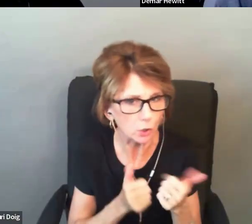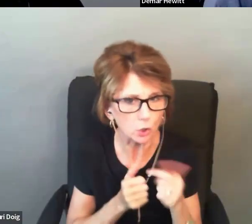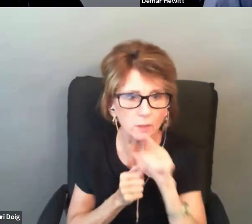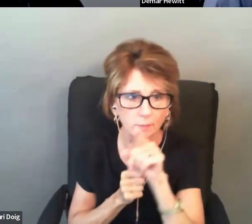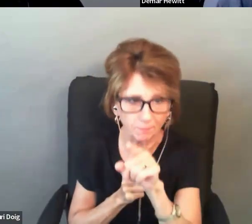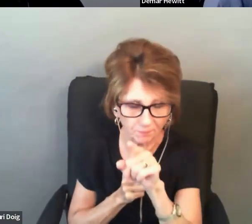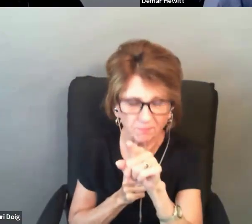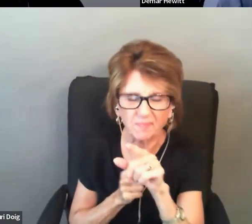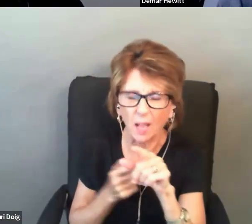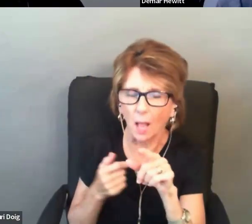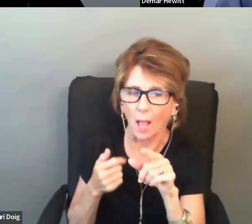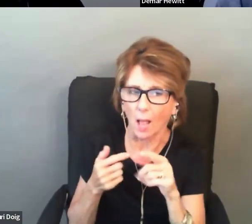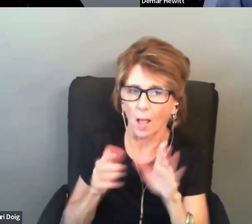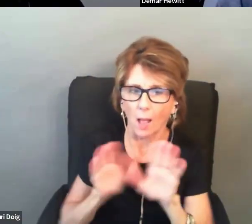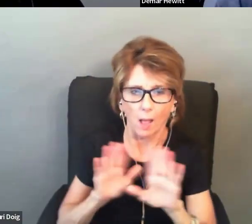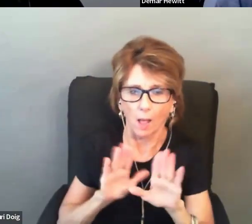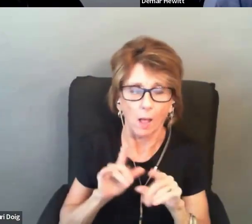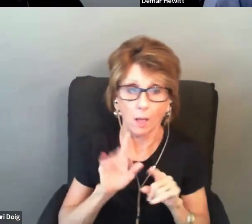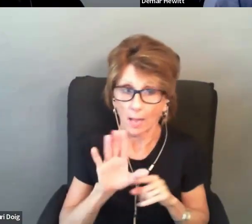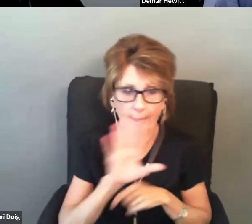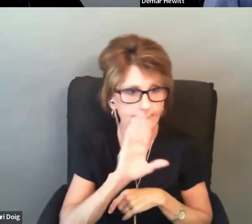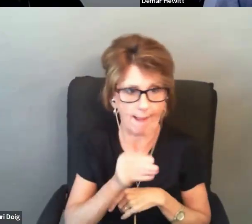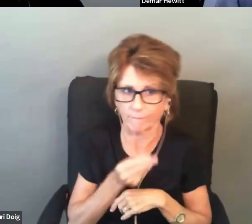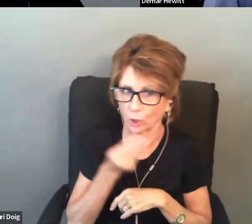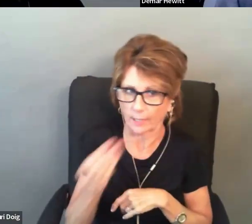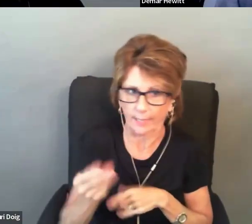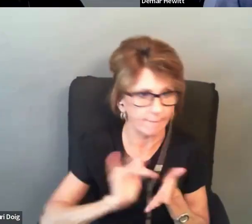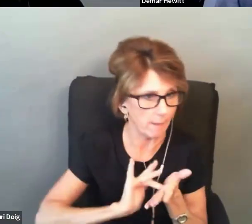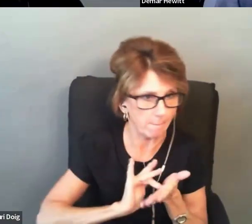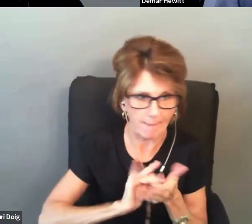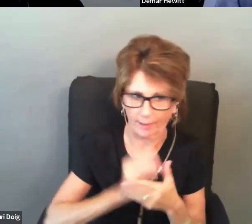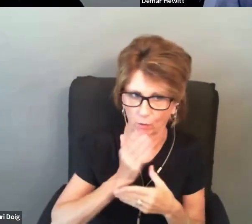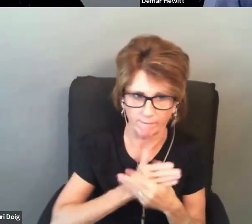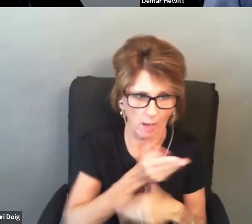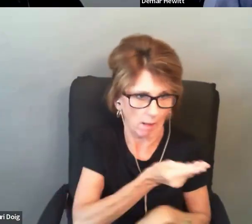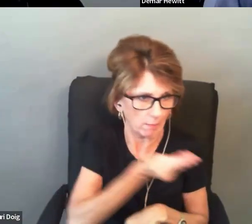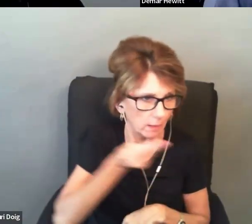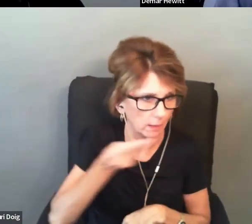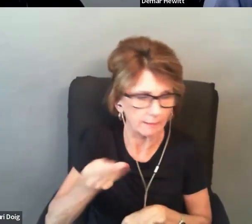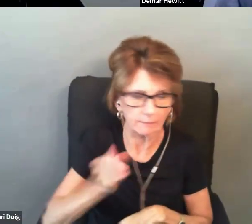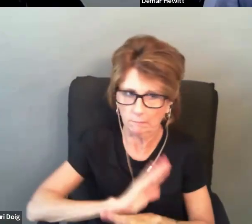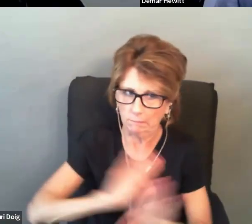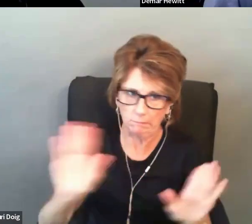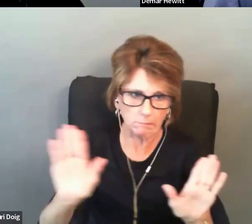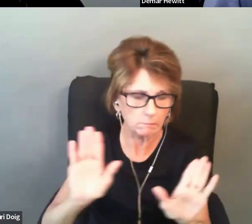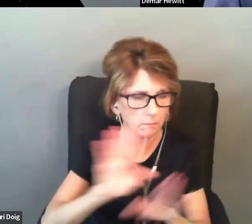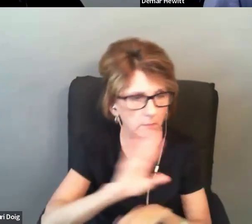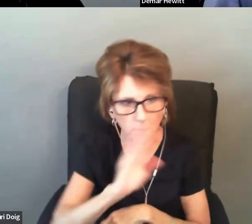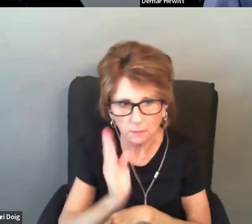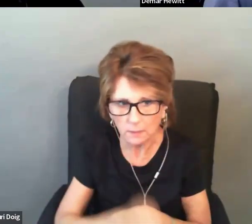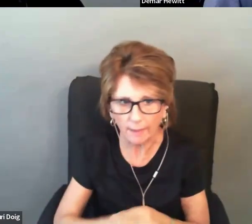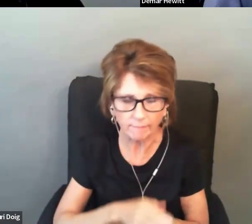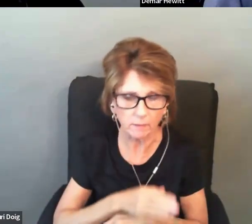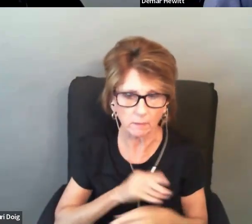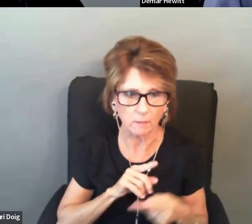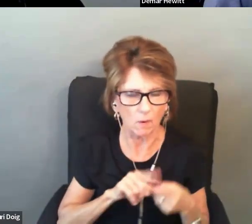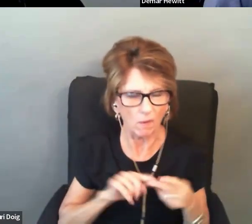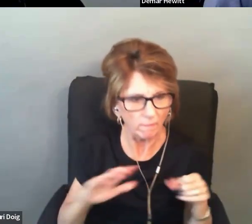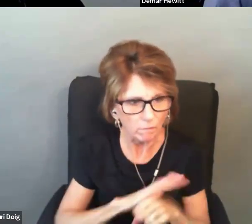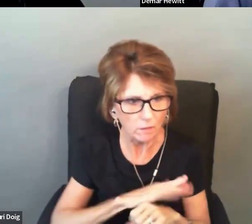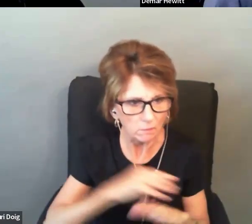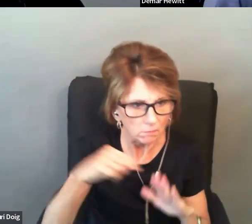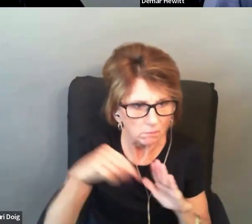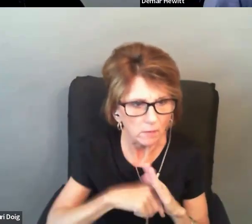Medical files are a no-no. No need to put your medical files. No need to put your treatment information